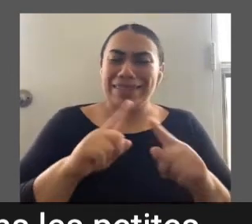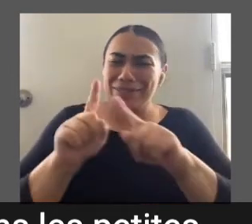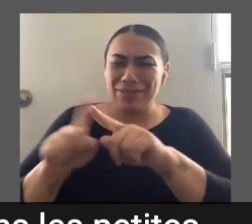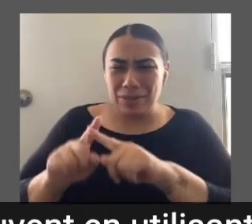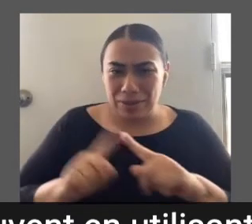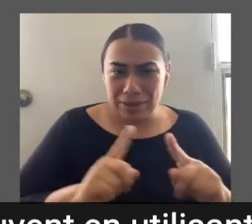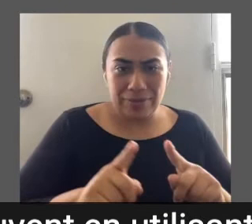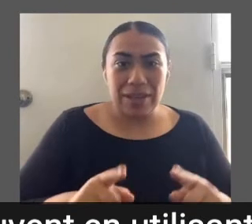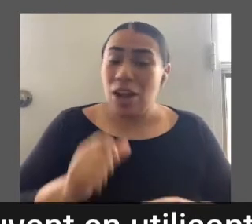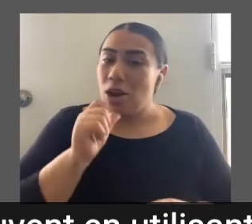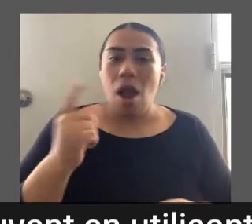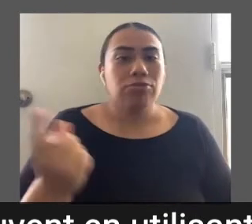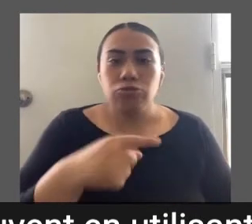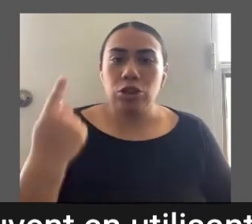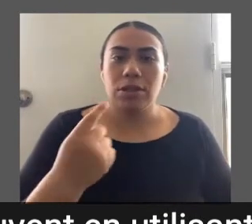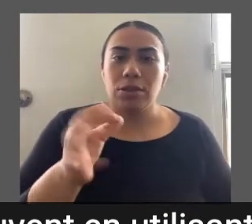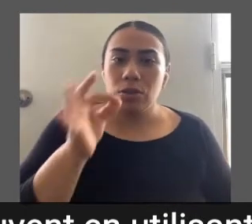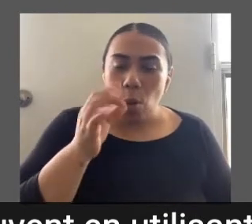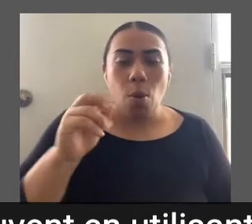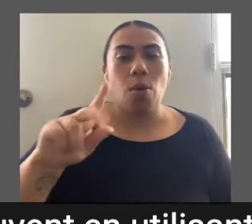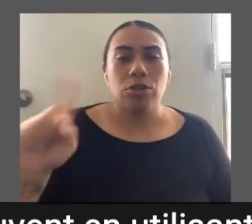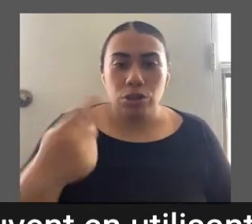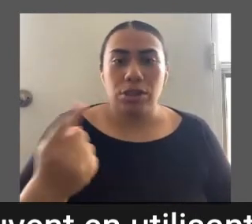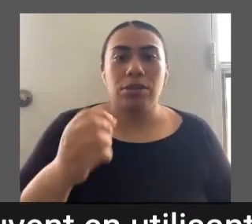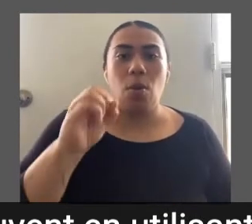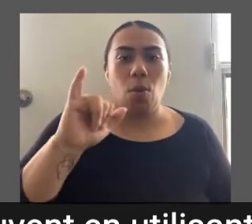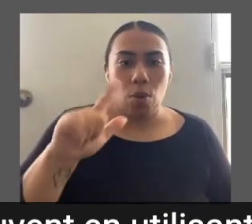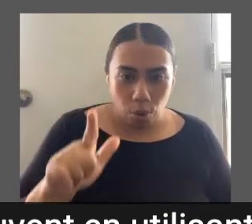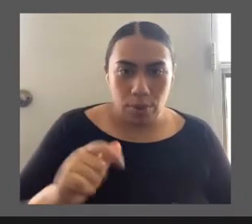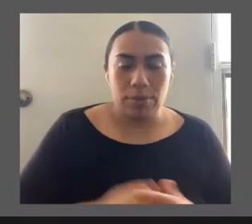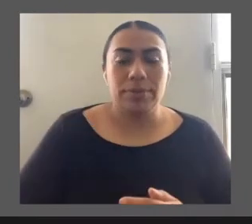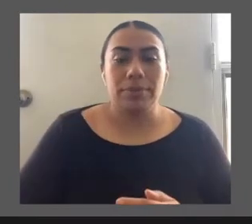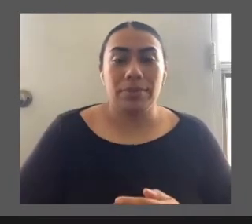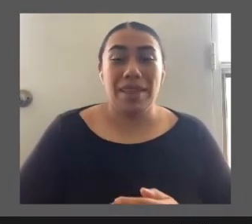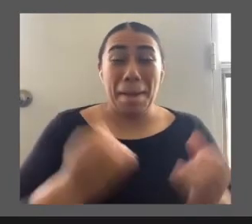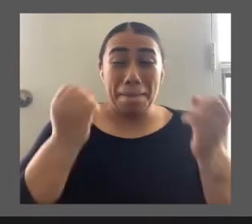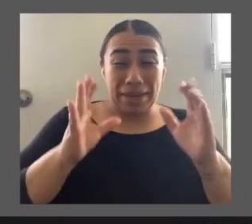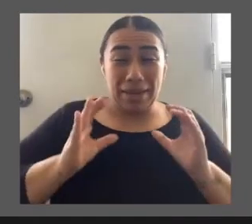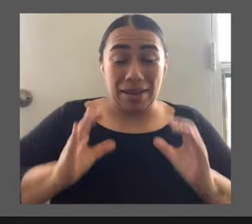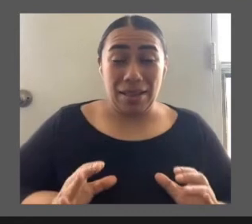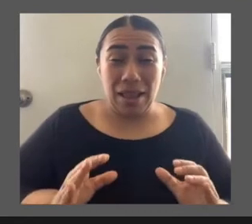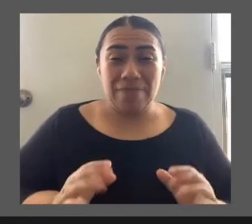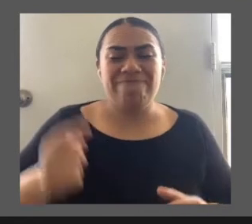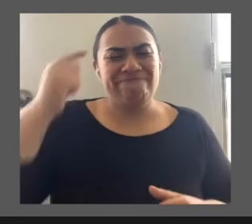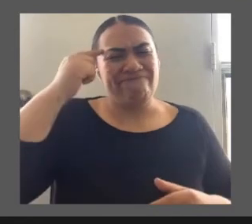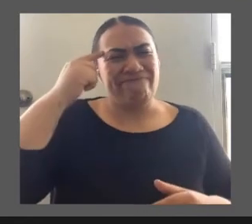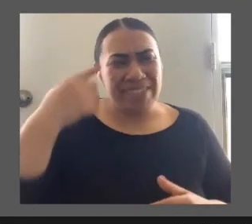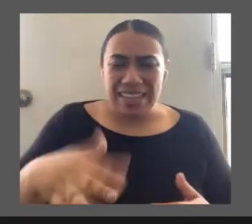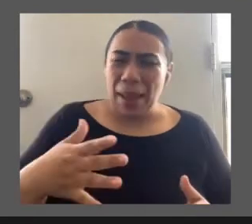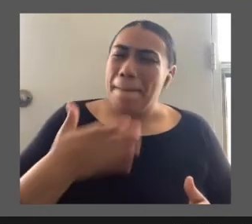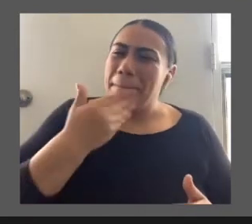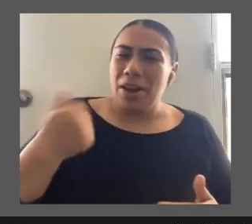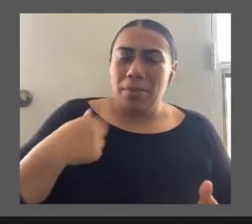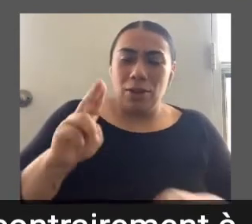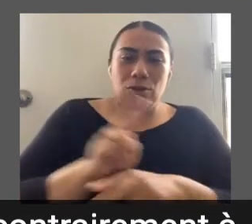communities. Some of the benefits patients are finding using edibles include ease of use, good taste and flavor,